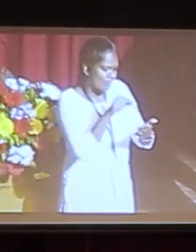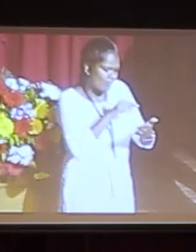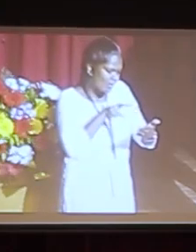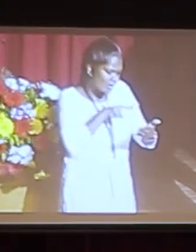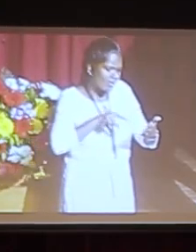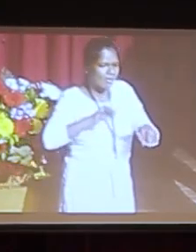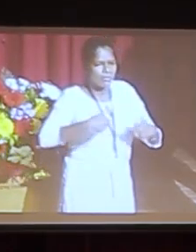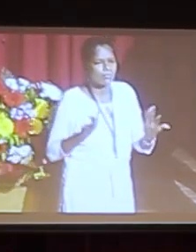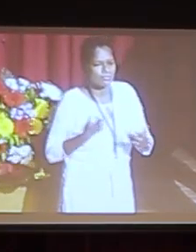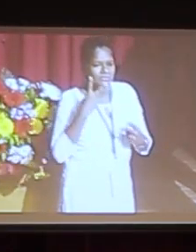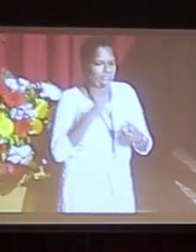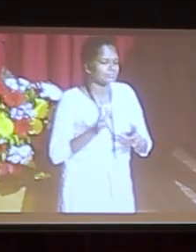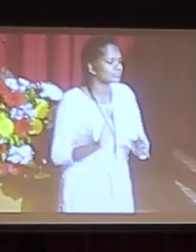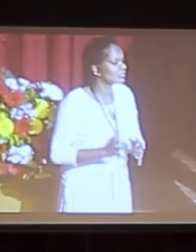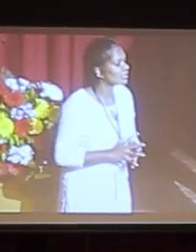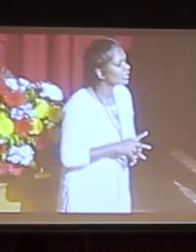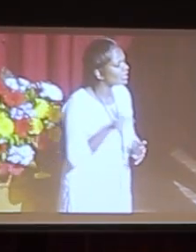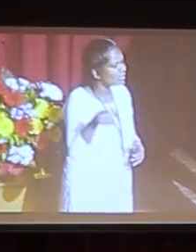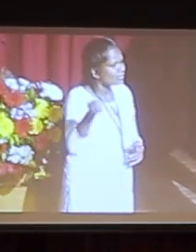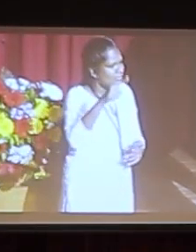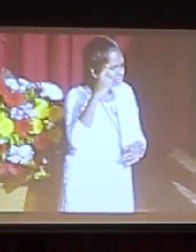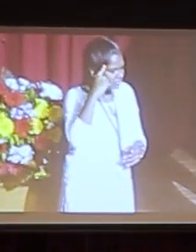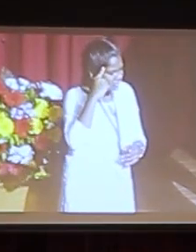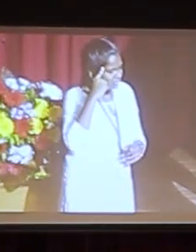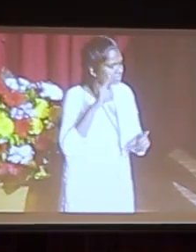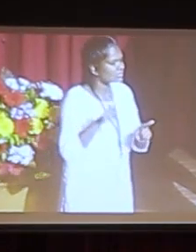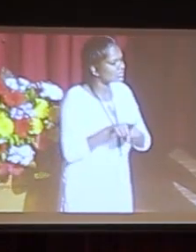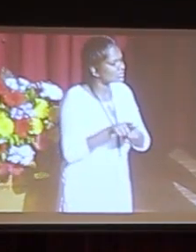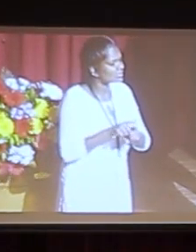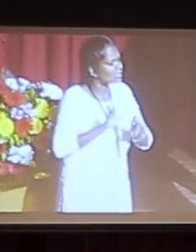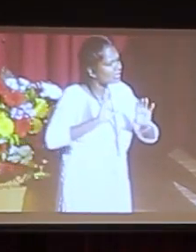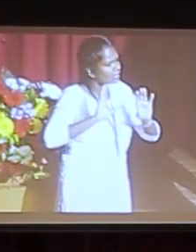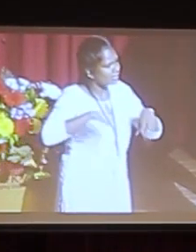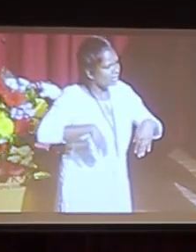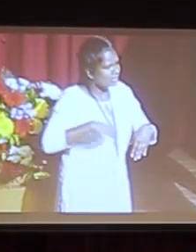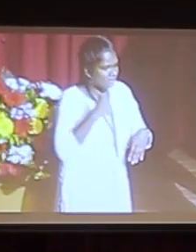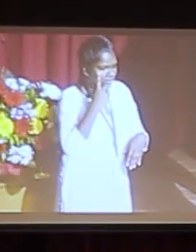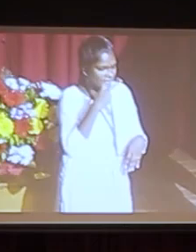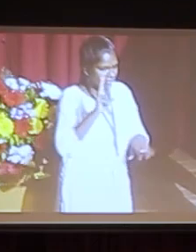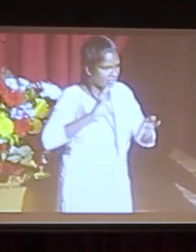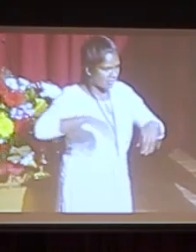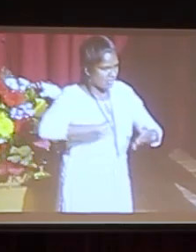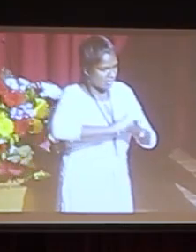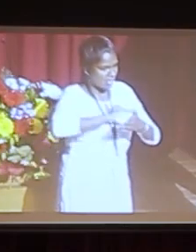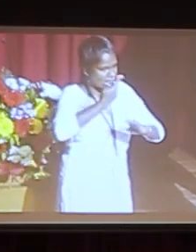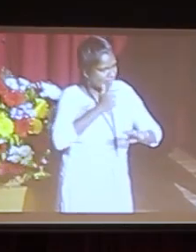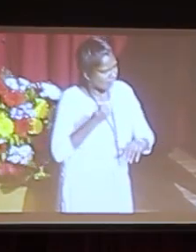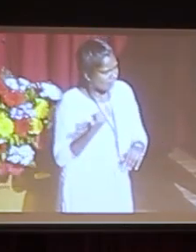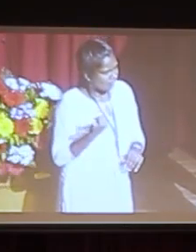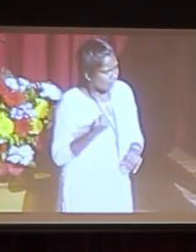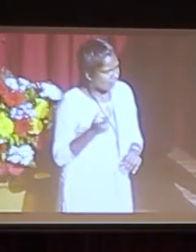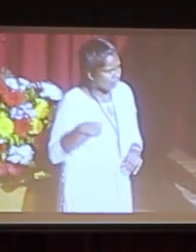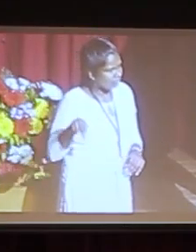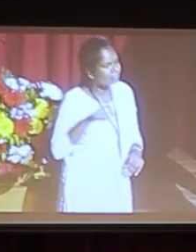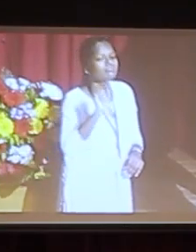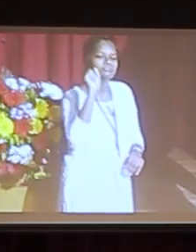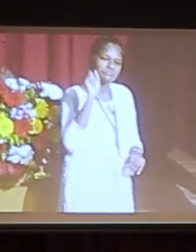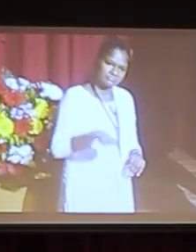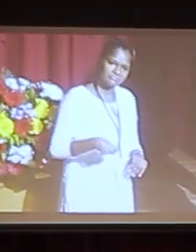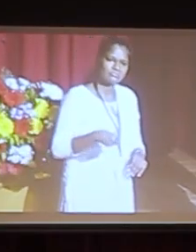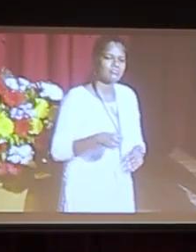book. Do you think a visually impaired can use a laptop? The answer is